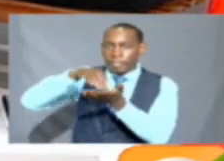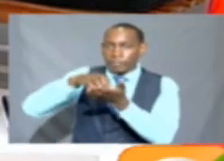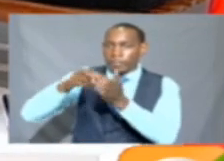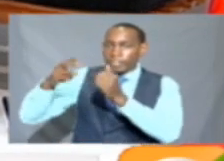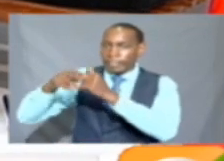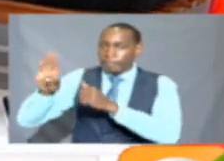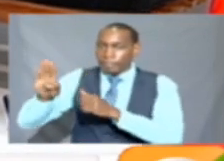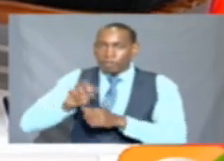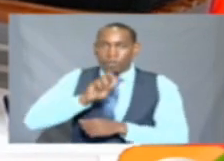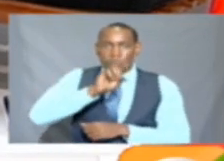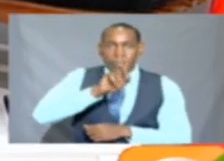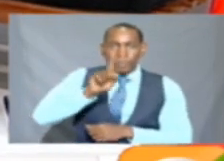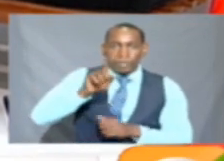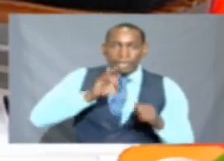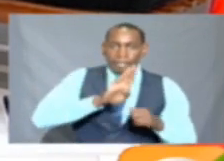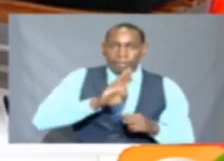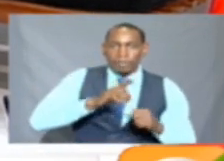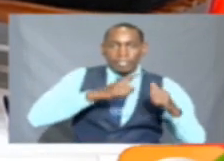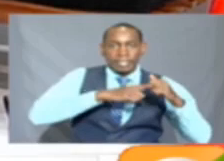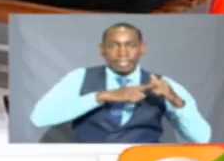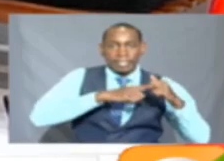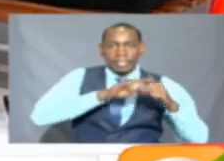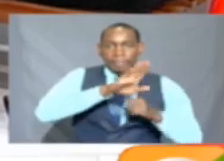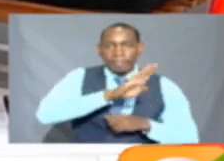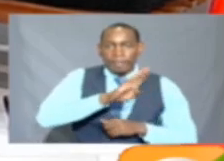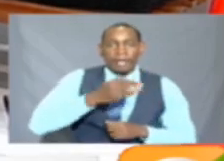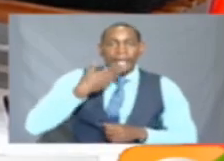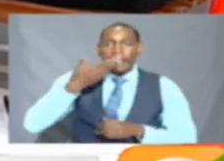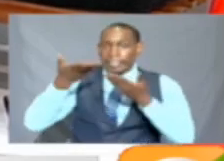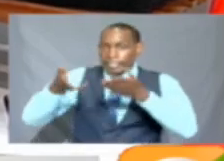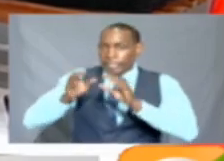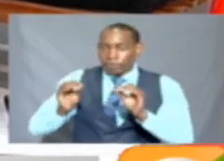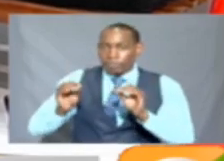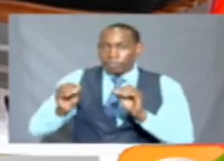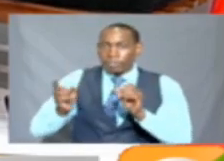21 billion? Is it 65 billion? Don't answer now. We'll get back to you in a moment.